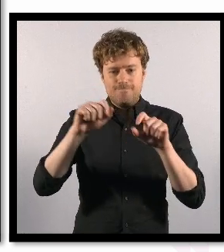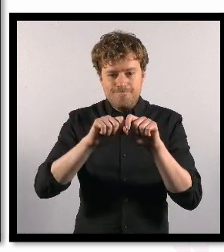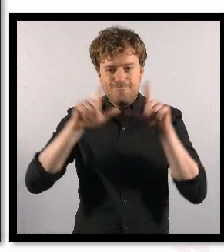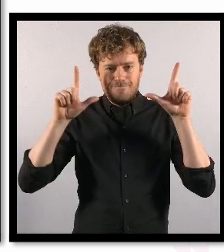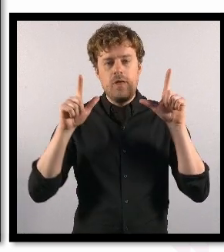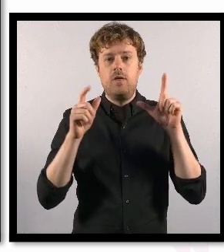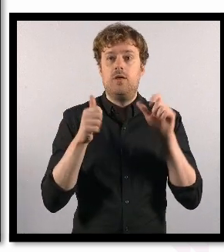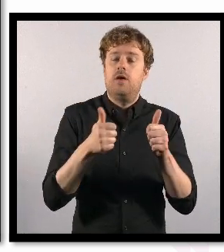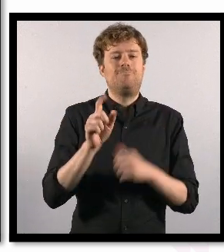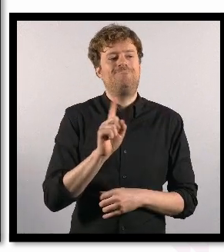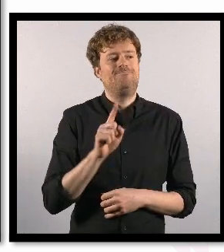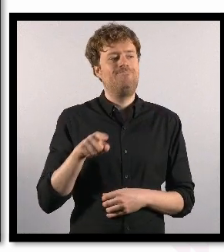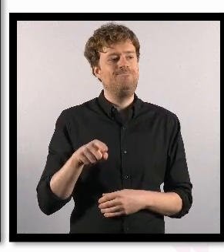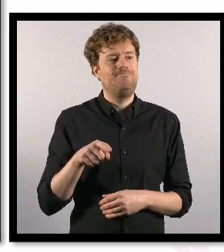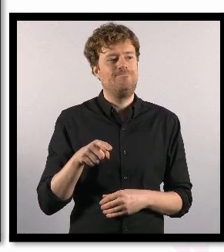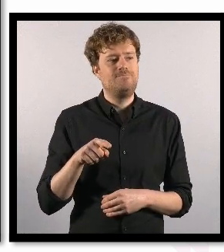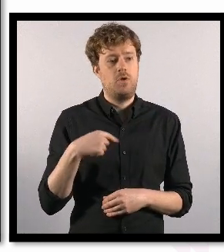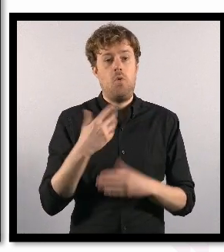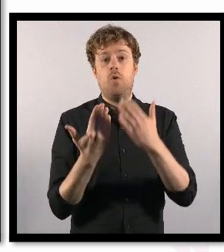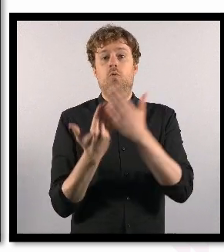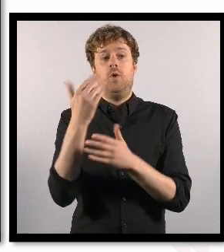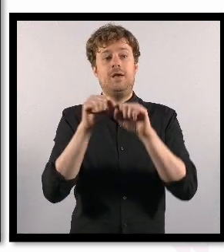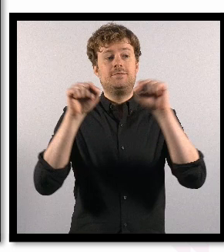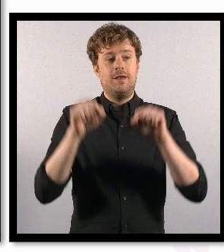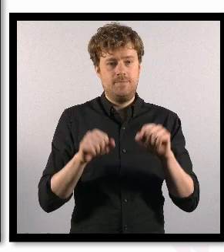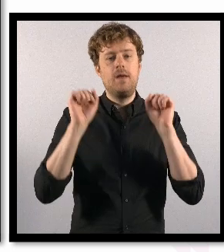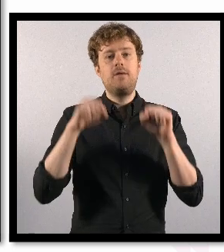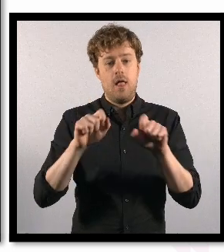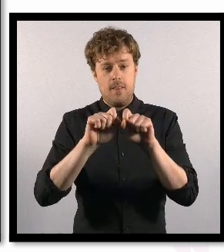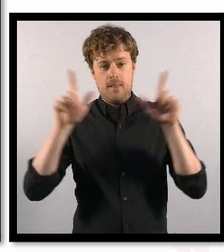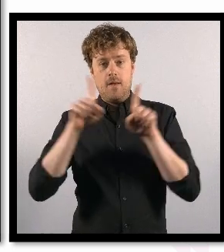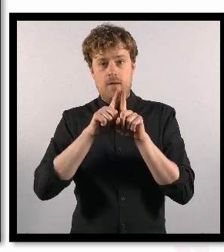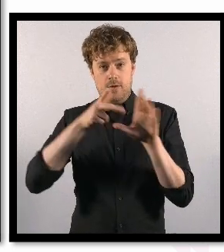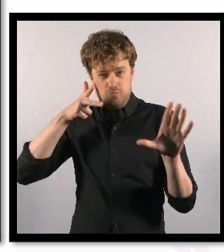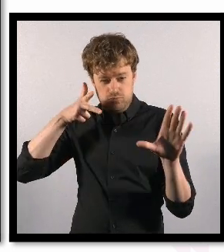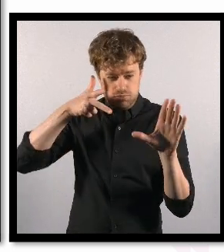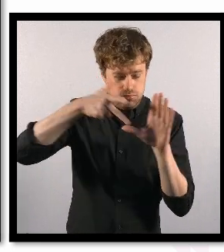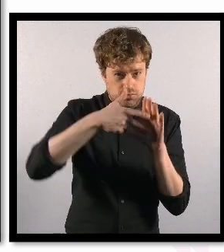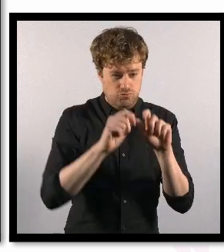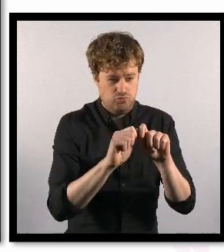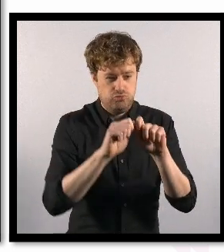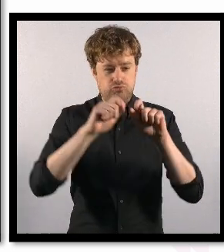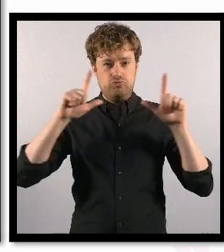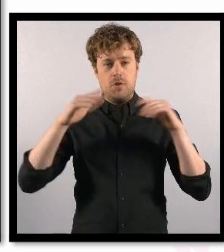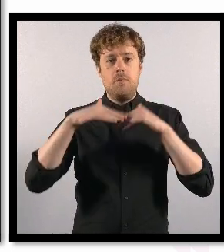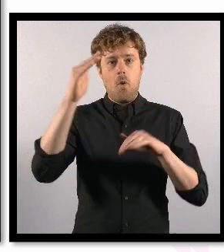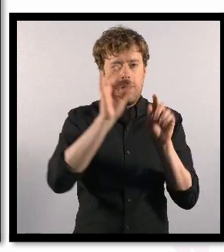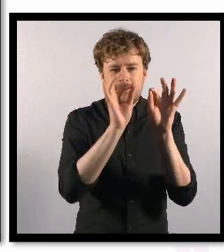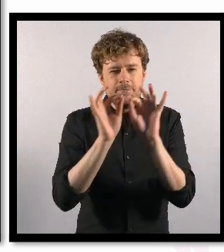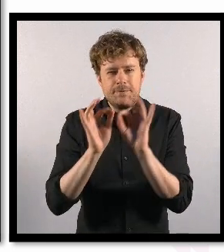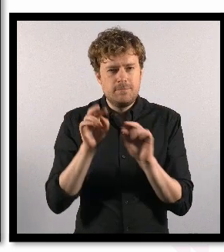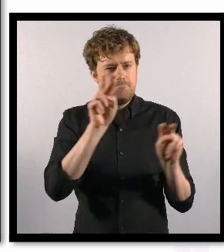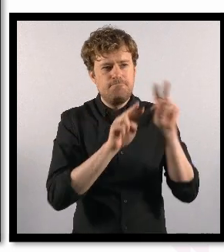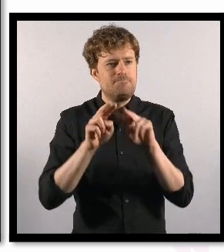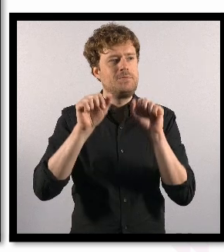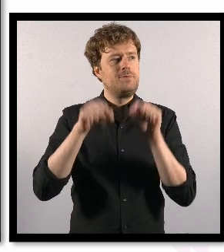throughput. And we use this data set to create we use this technique to create a data set to train PEPTONE, our ensemble